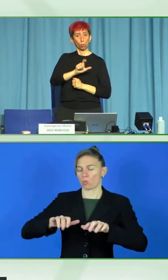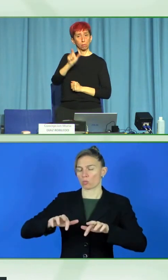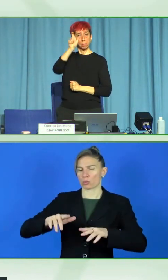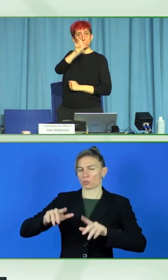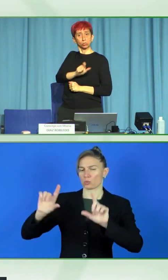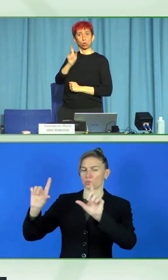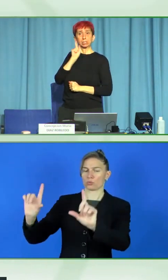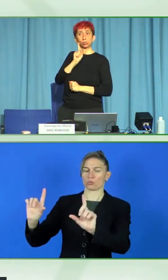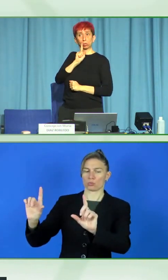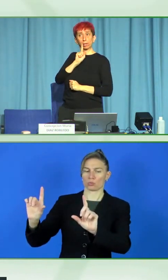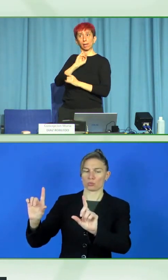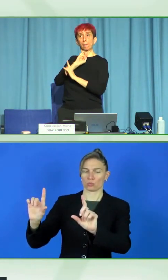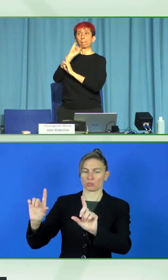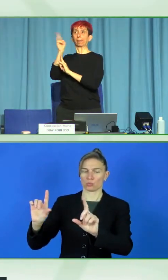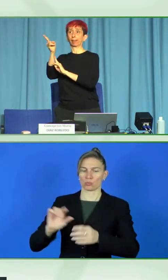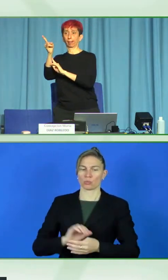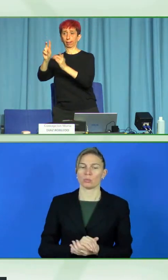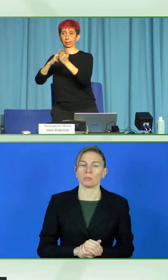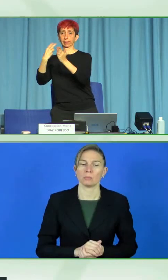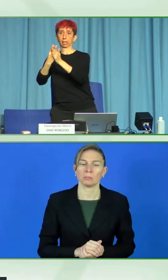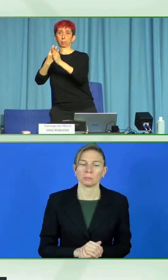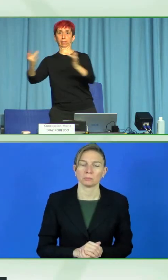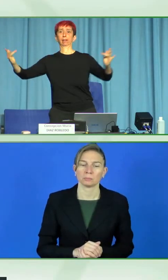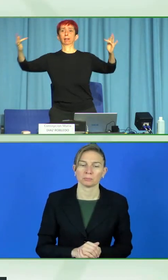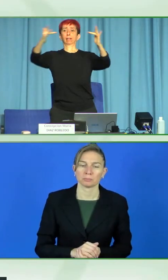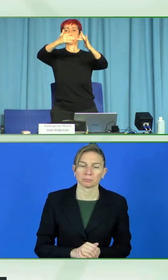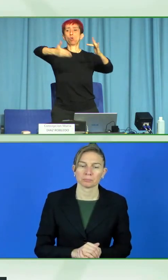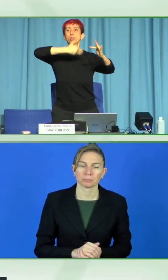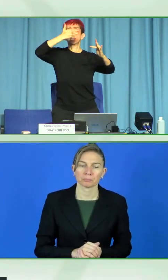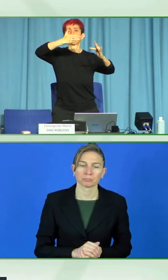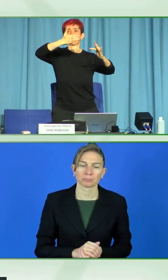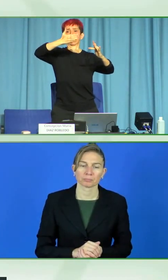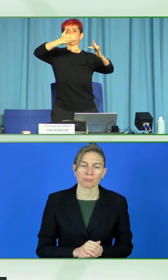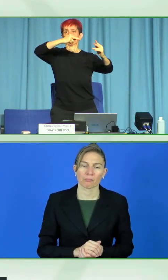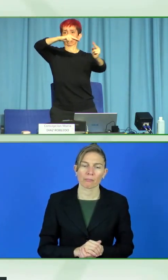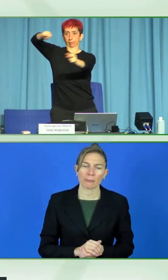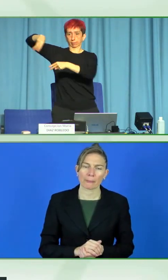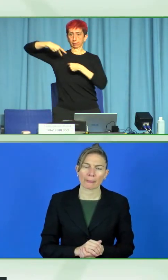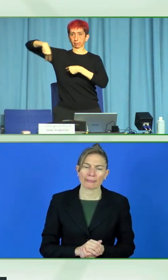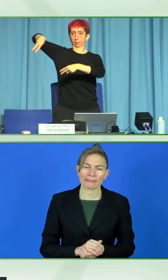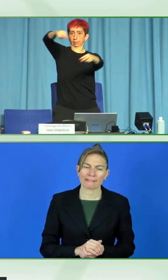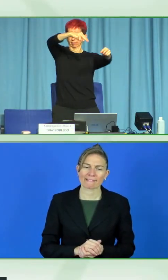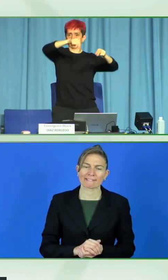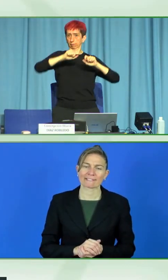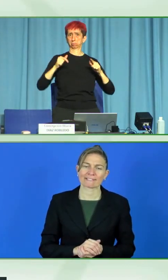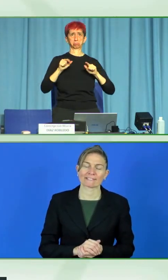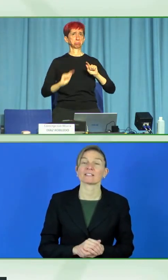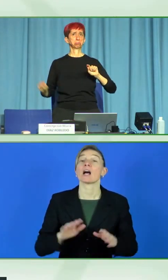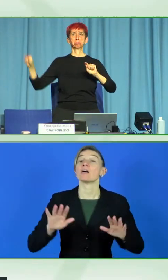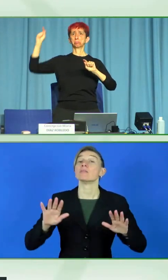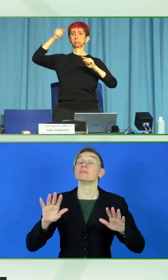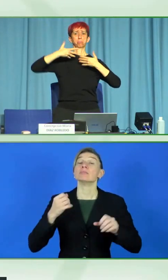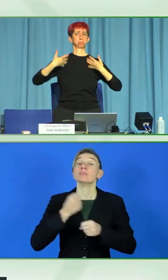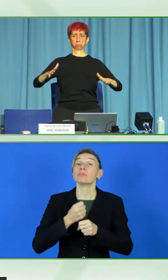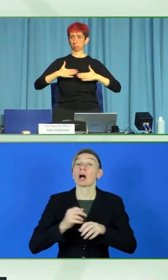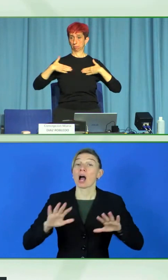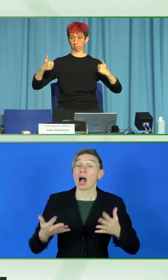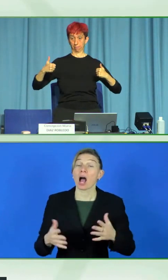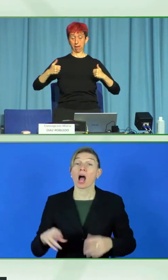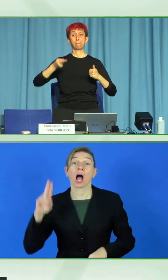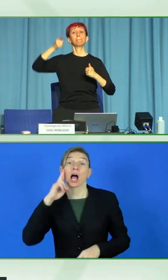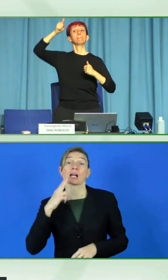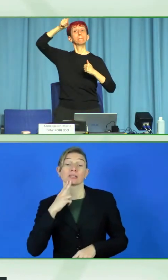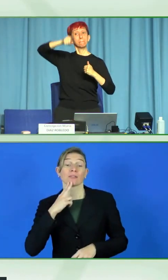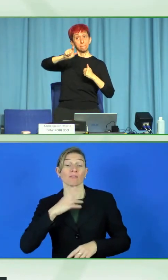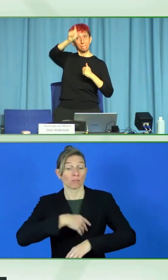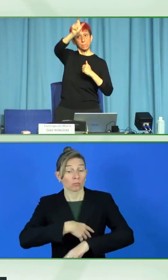and SVisual allows that kind of communication, meaning that a deaf person makes a video call,